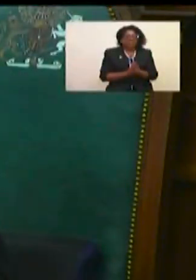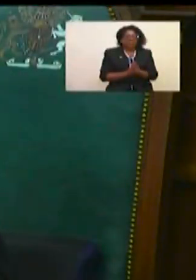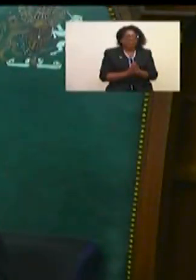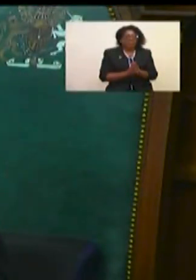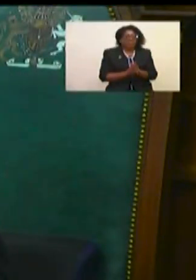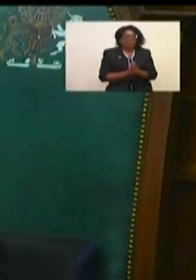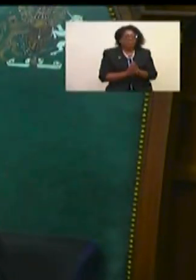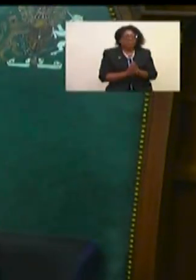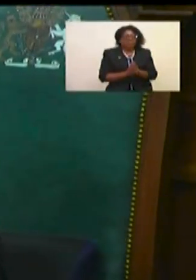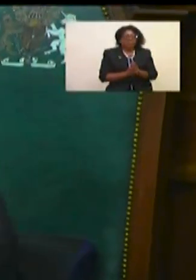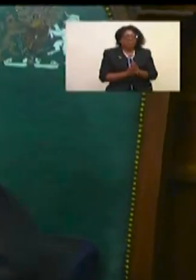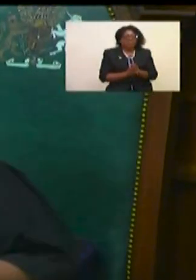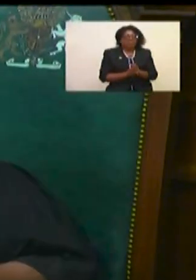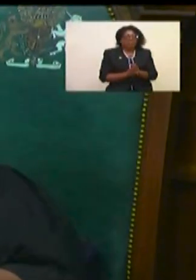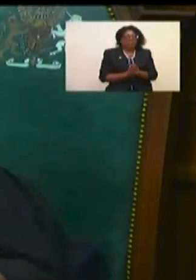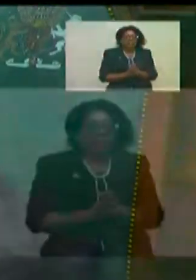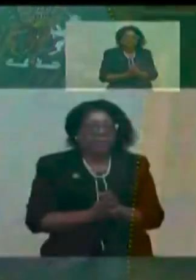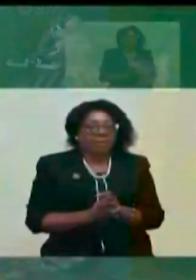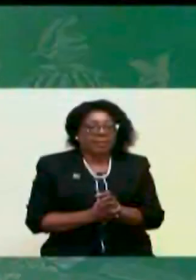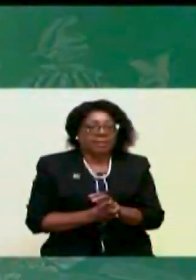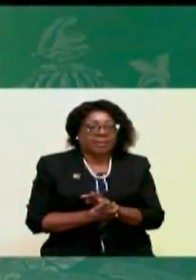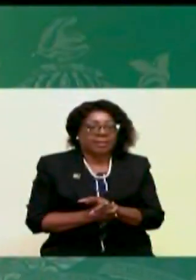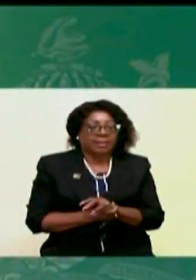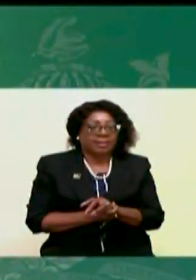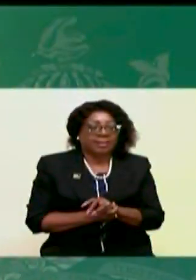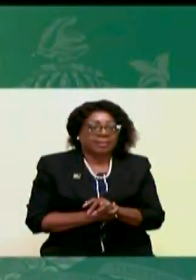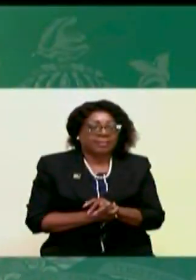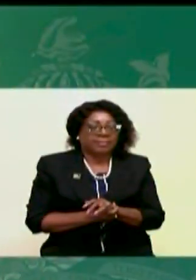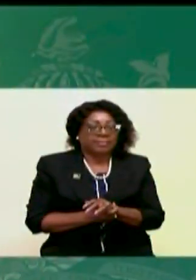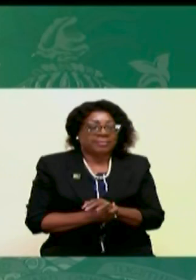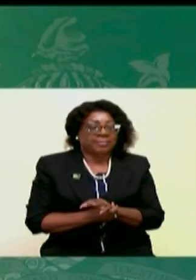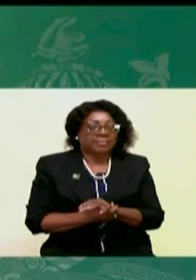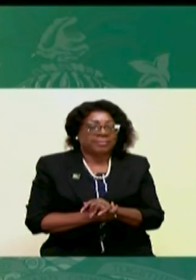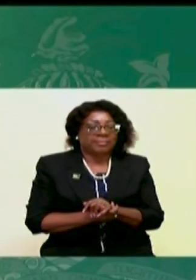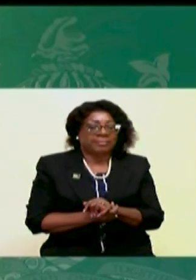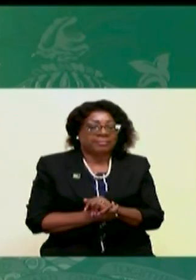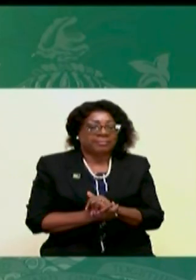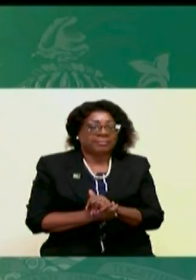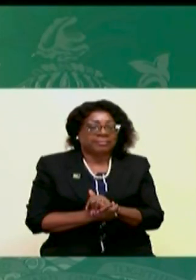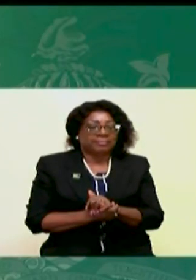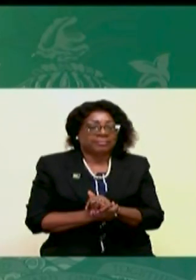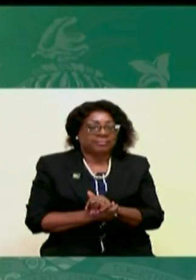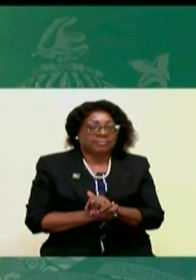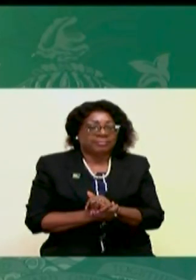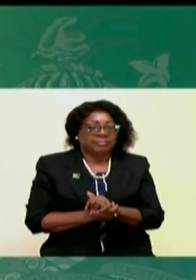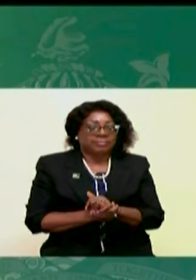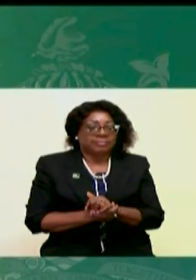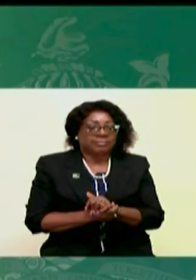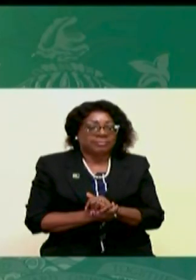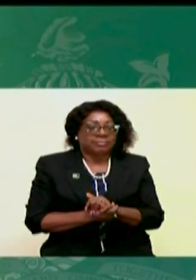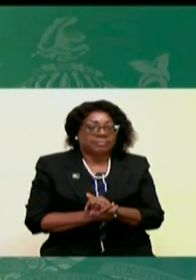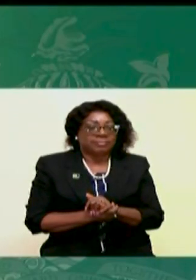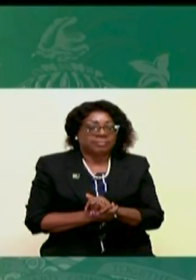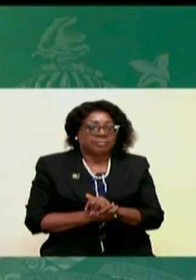quote? Shaggy? He quoted Shaggy yesterday. Said it wasn't. Say it wasn't me. It wasn't me.